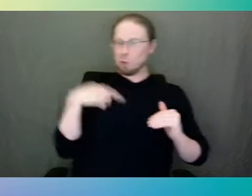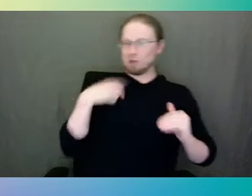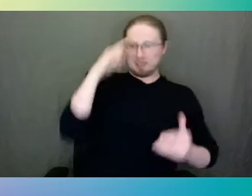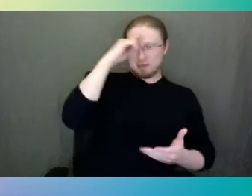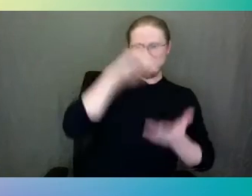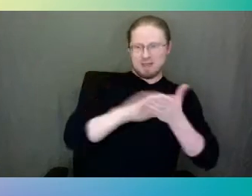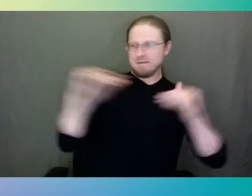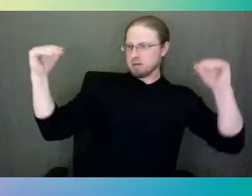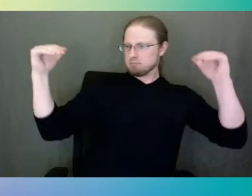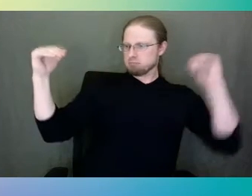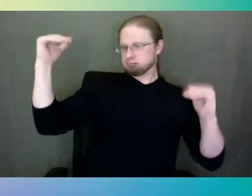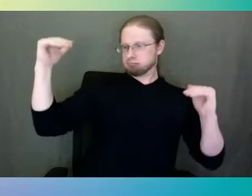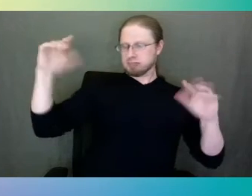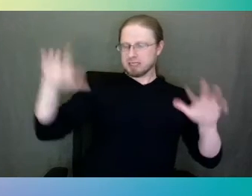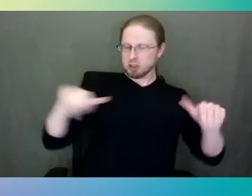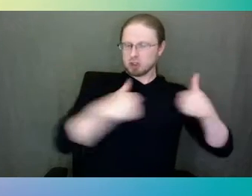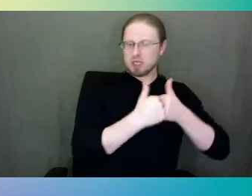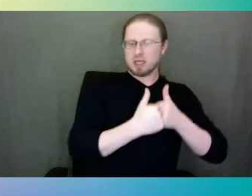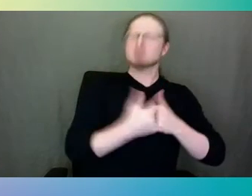that earthquakes